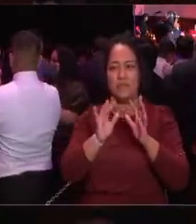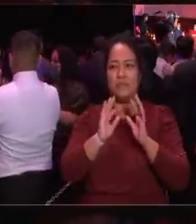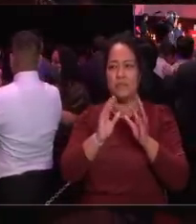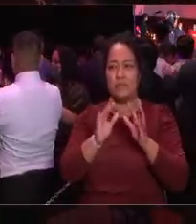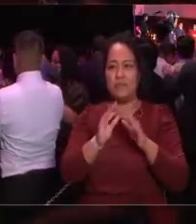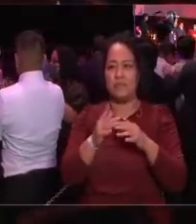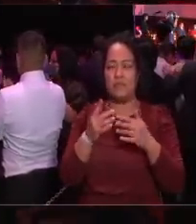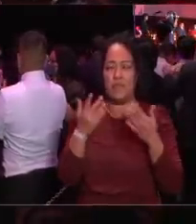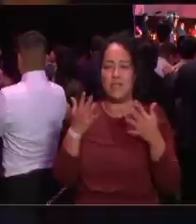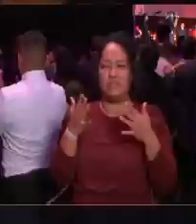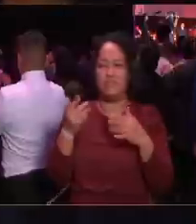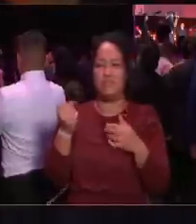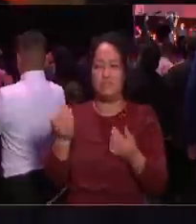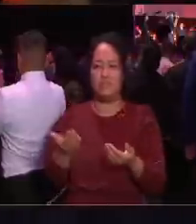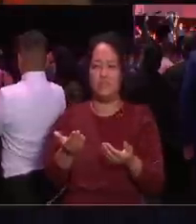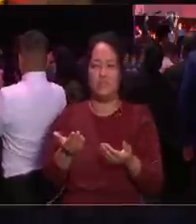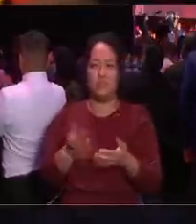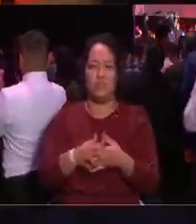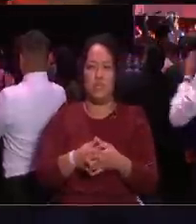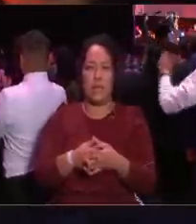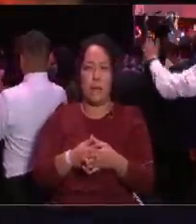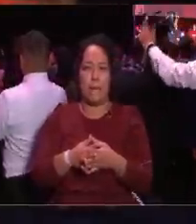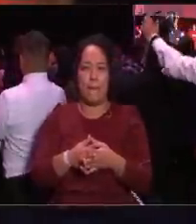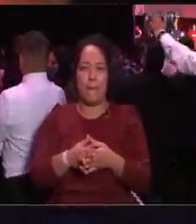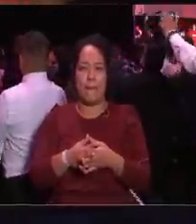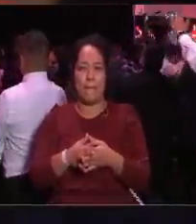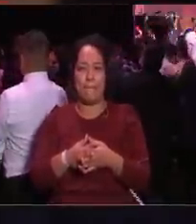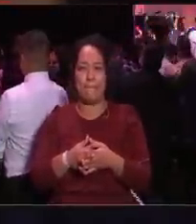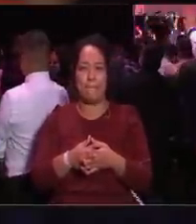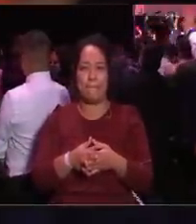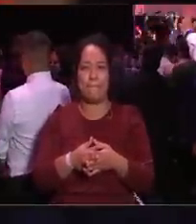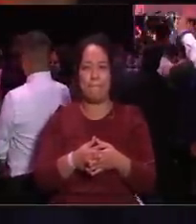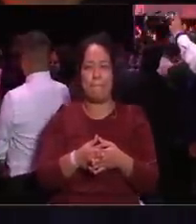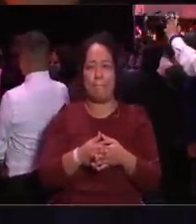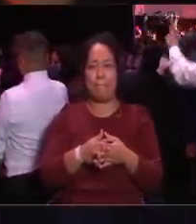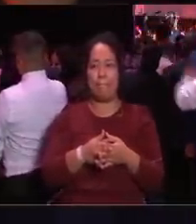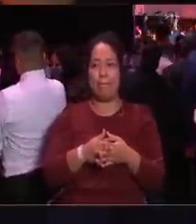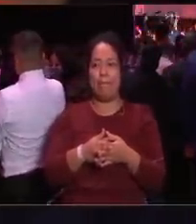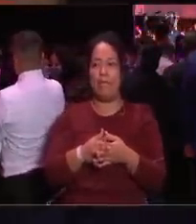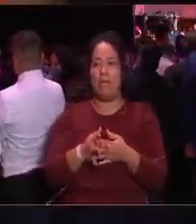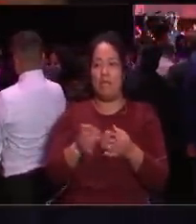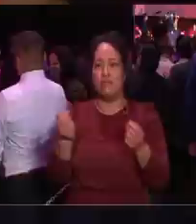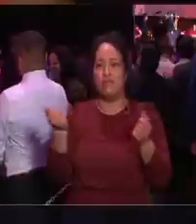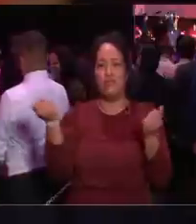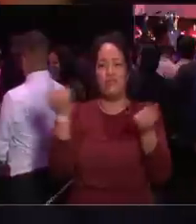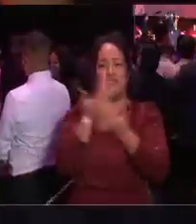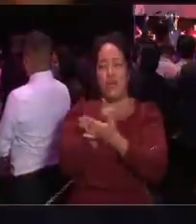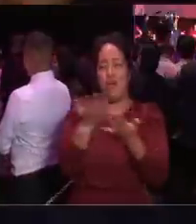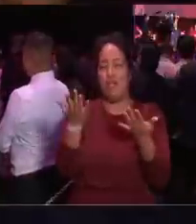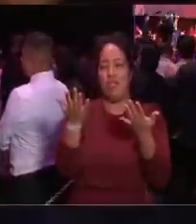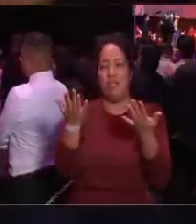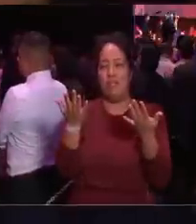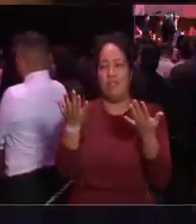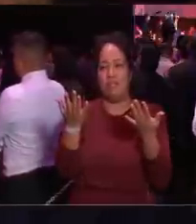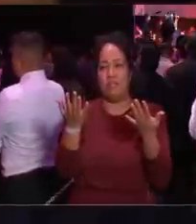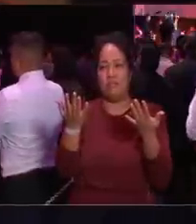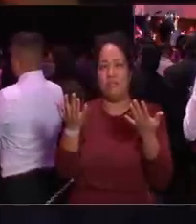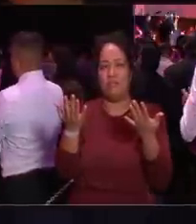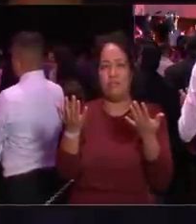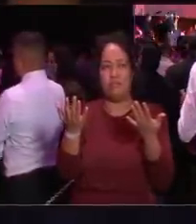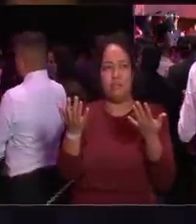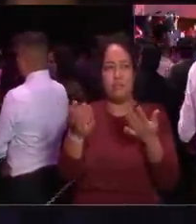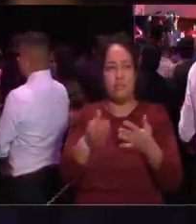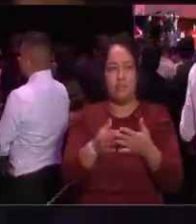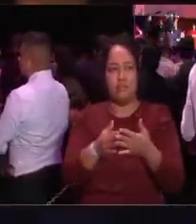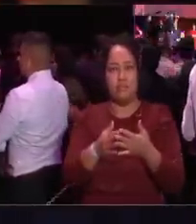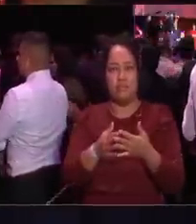going to finish with this. Y voy a terminar con esto. Y esto es para todos nosotros, hermanos. And this is for all of us. El avivamiento llegará